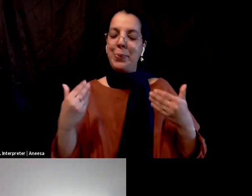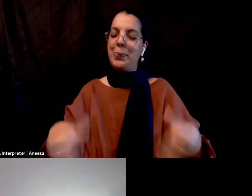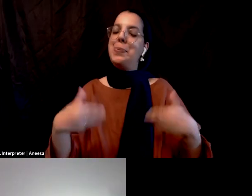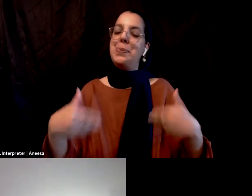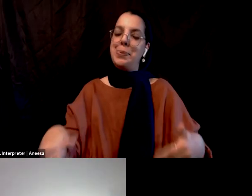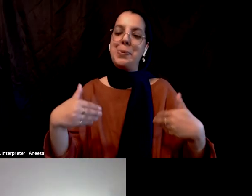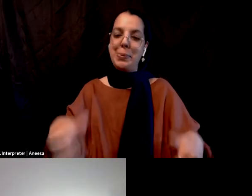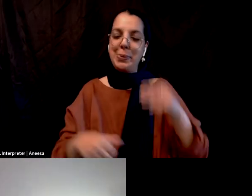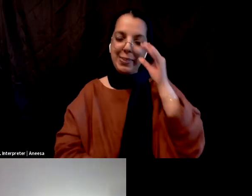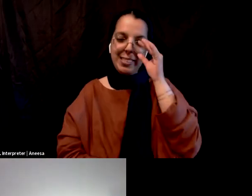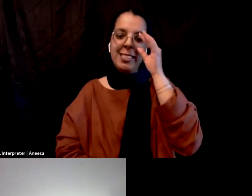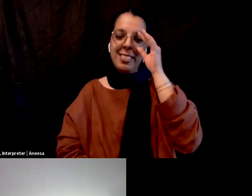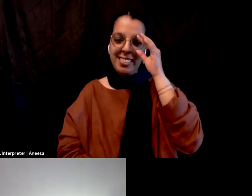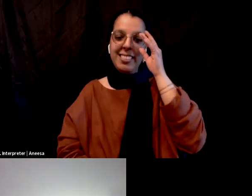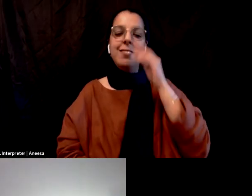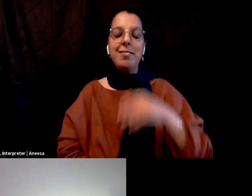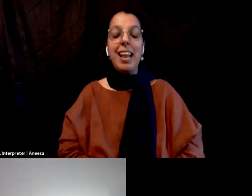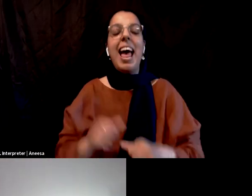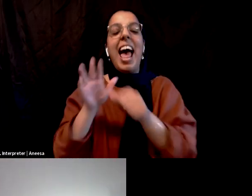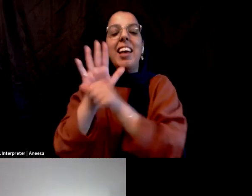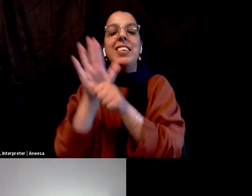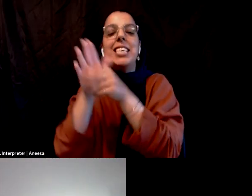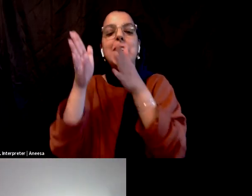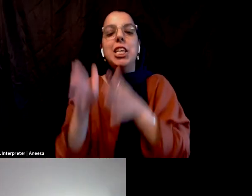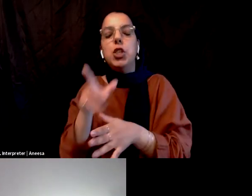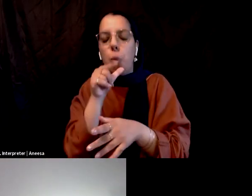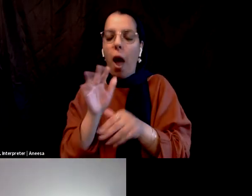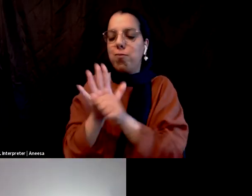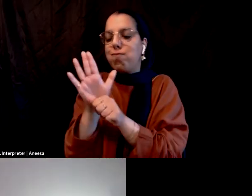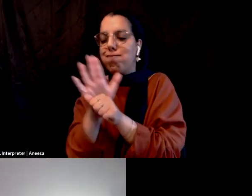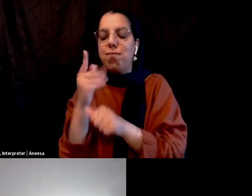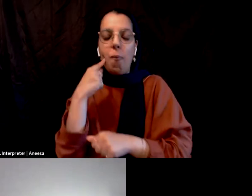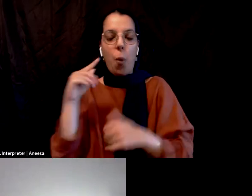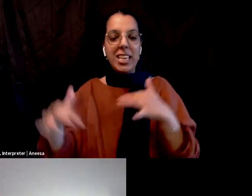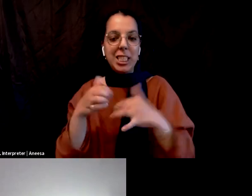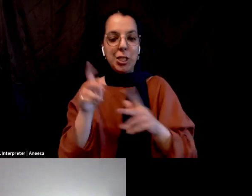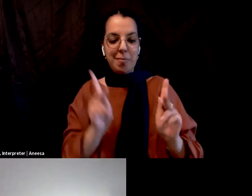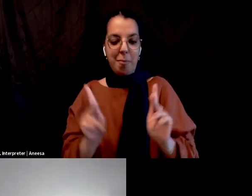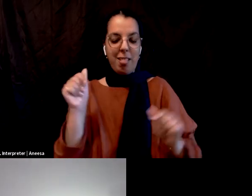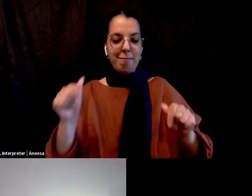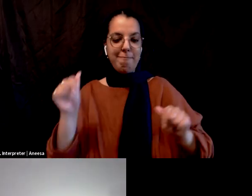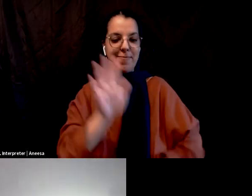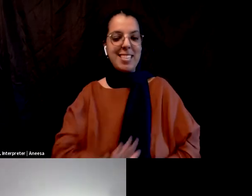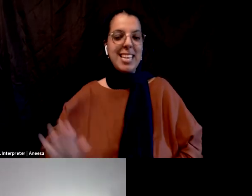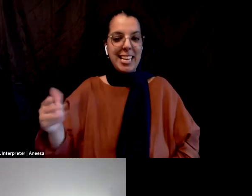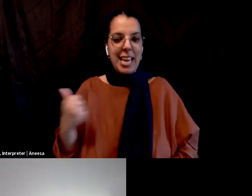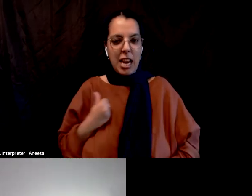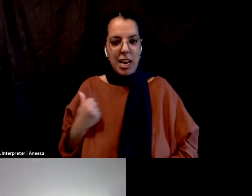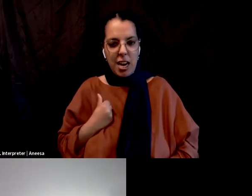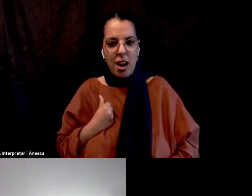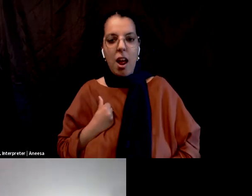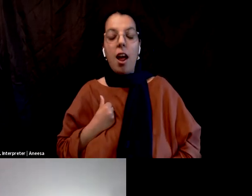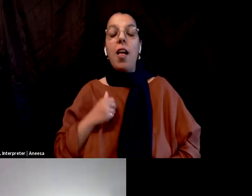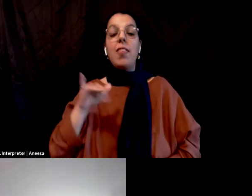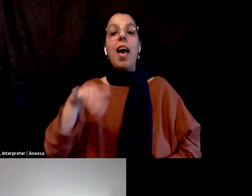due to the ongoing efforts of advocates in Indigenous Canada, working to push those boundaries of status